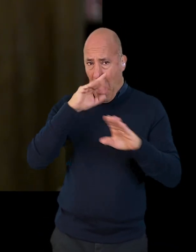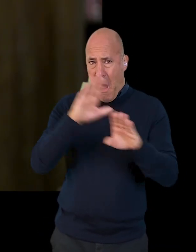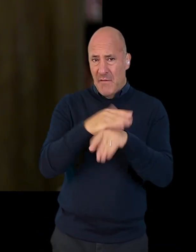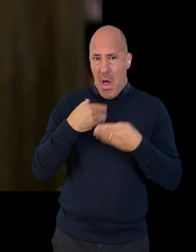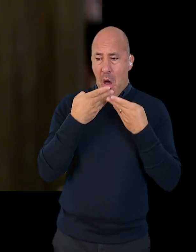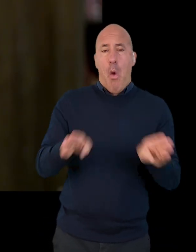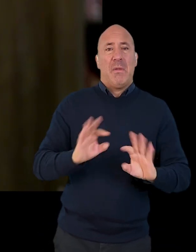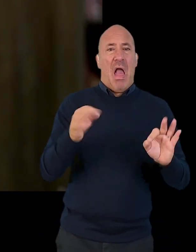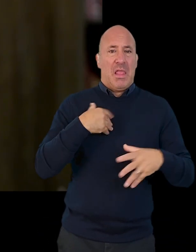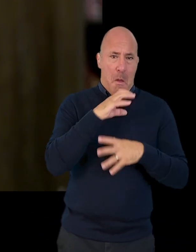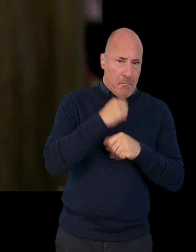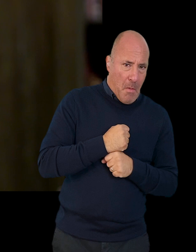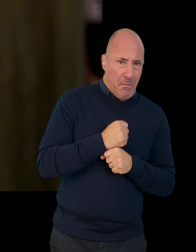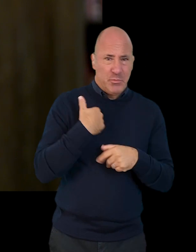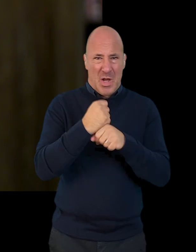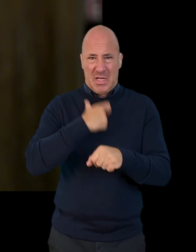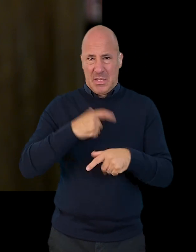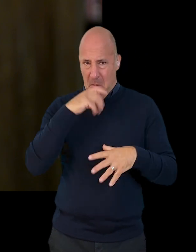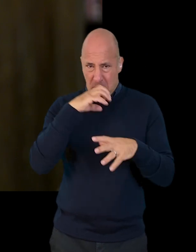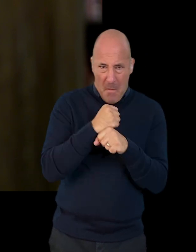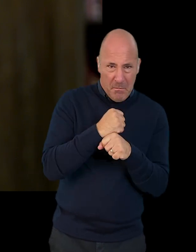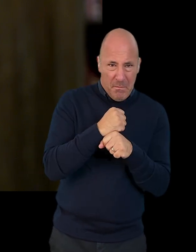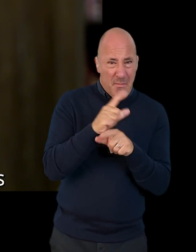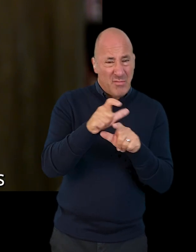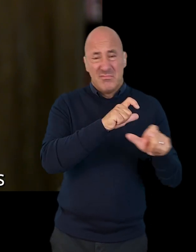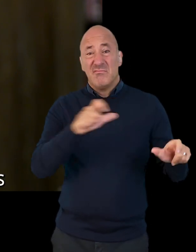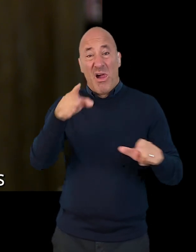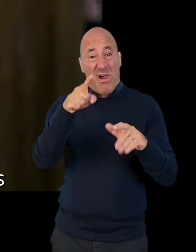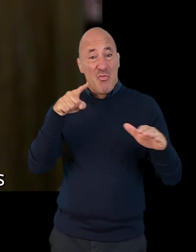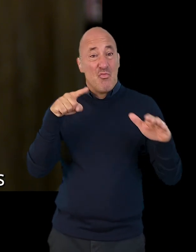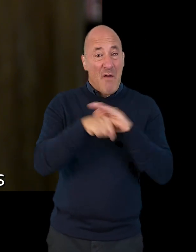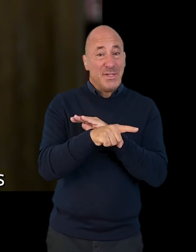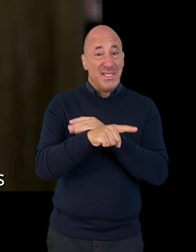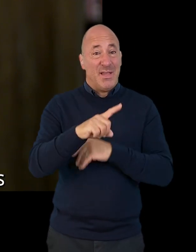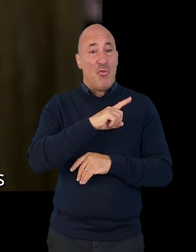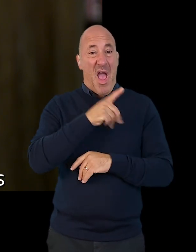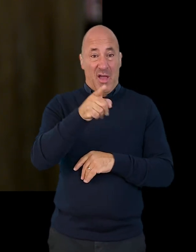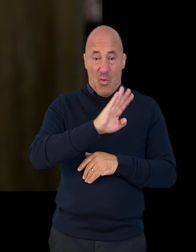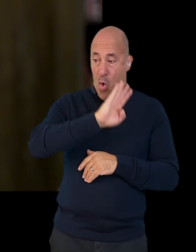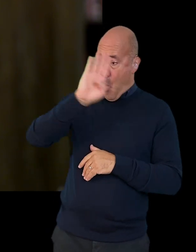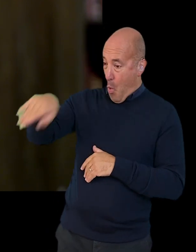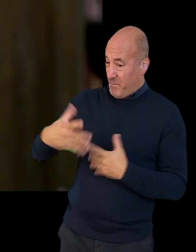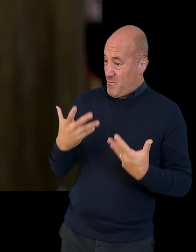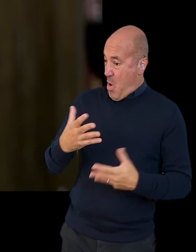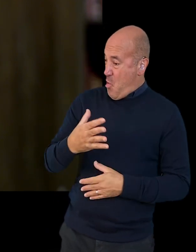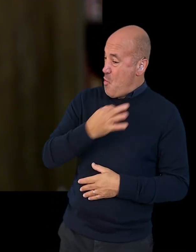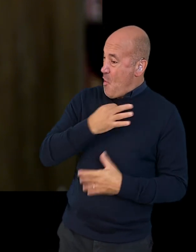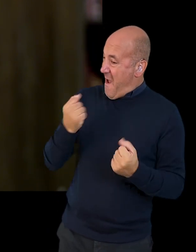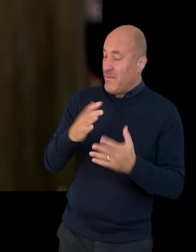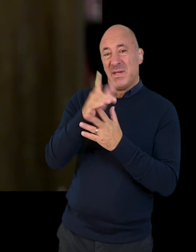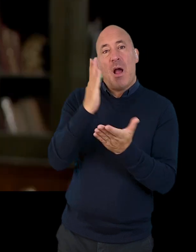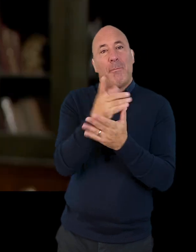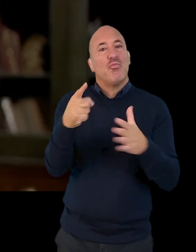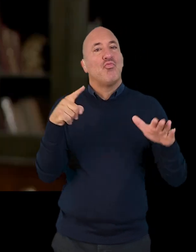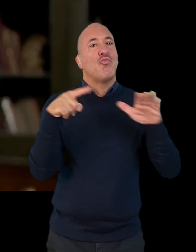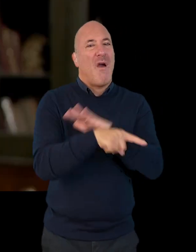your sexual orientation or gender identity in the past. That doesn't stop you being a refugee if you're at risk if you went home